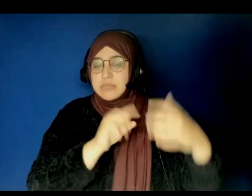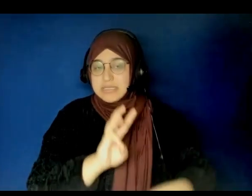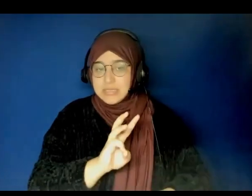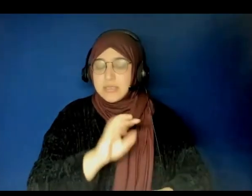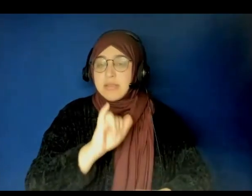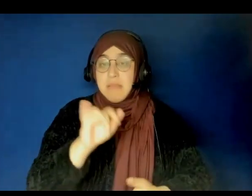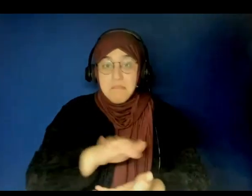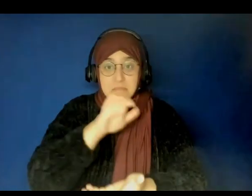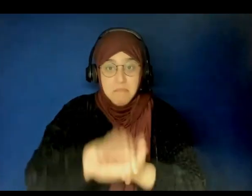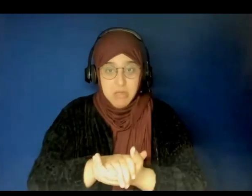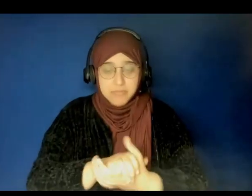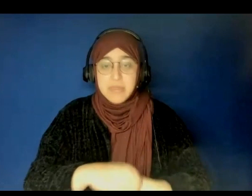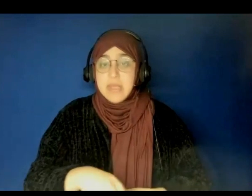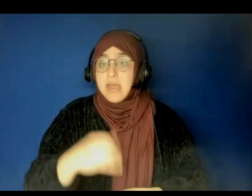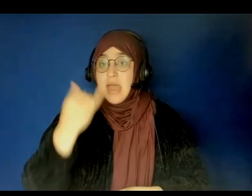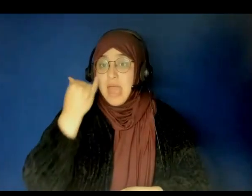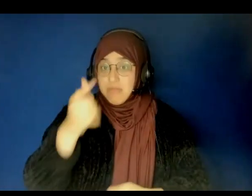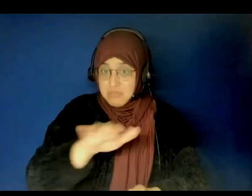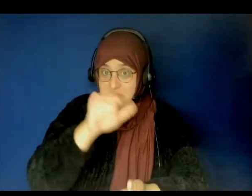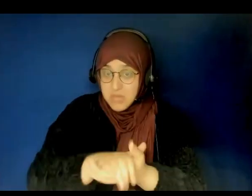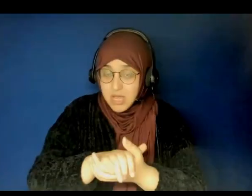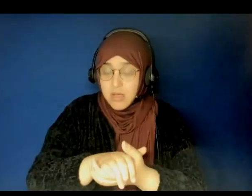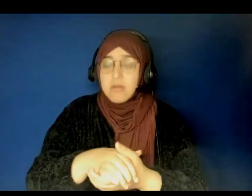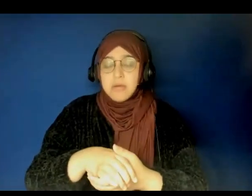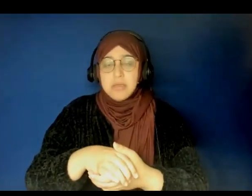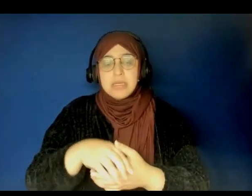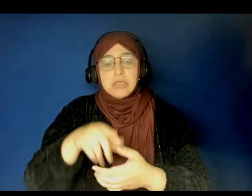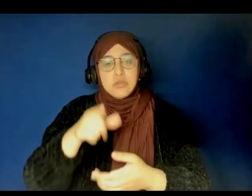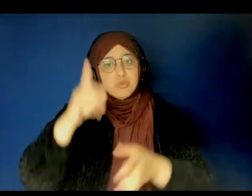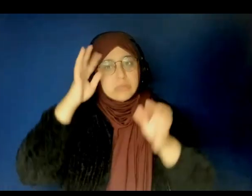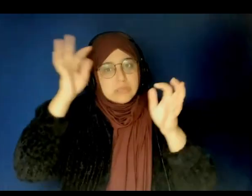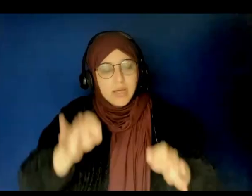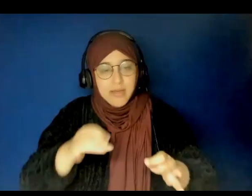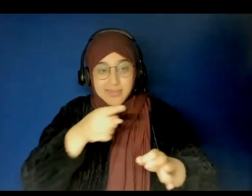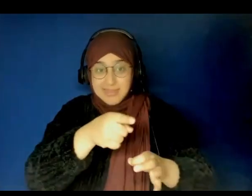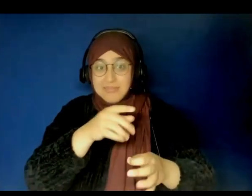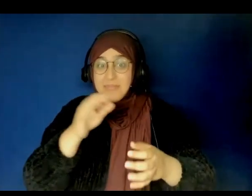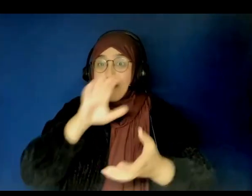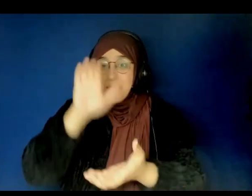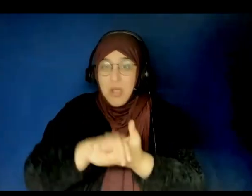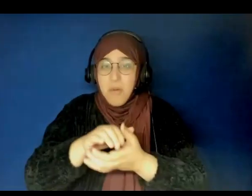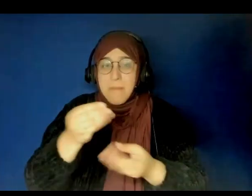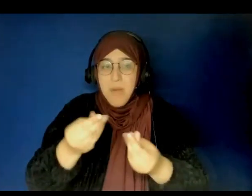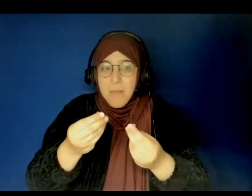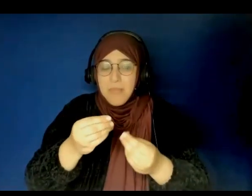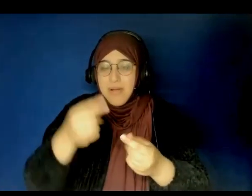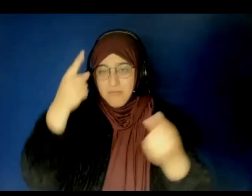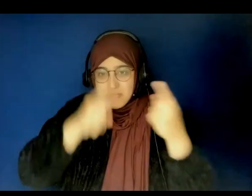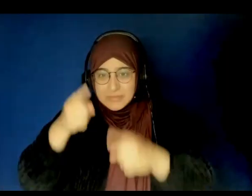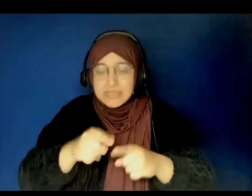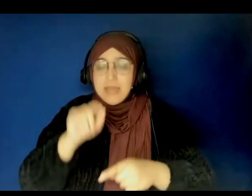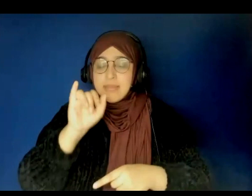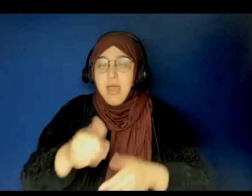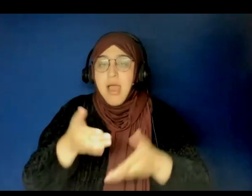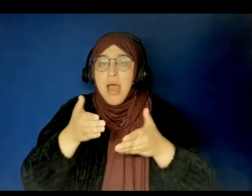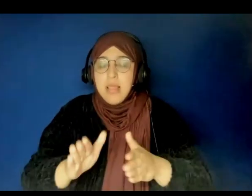simply allow you to determine what money is yours, what money is your spouse's,